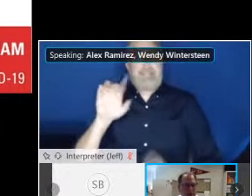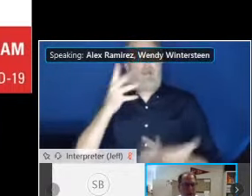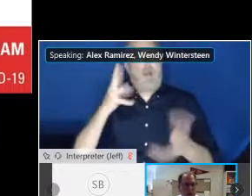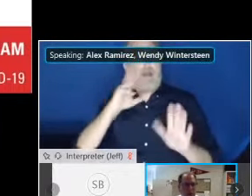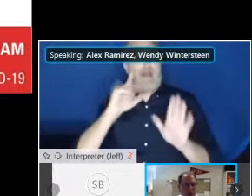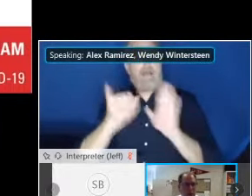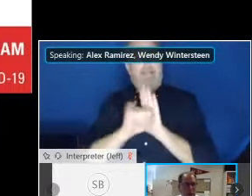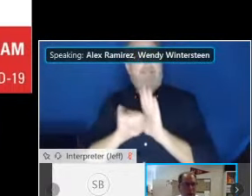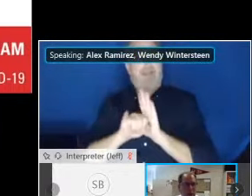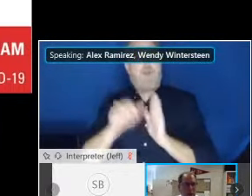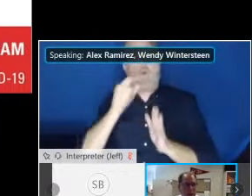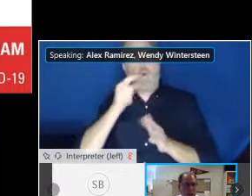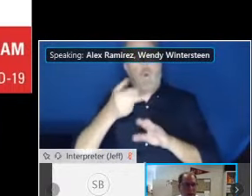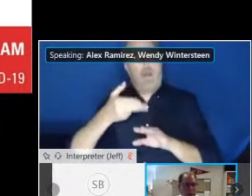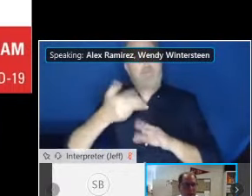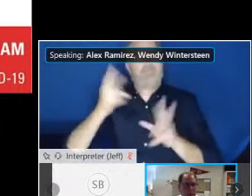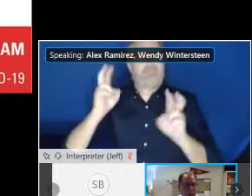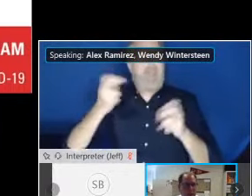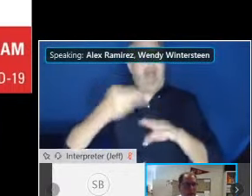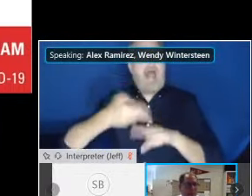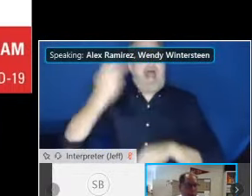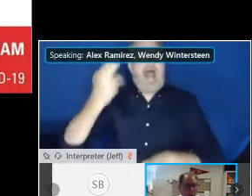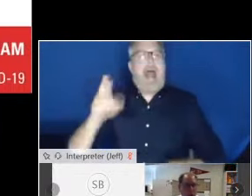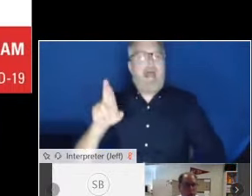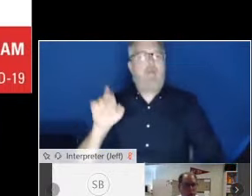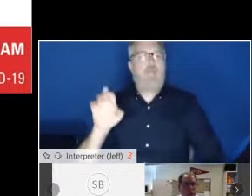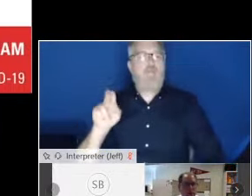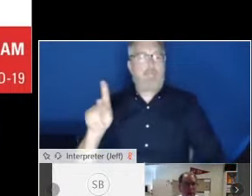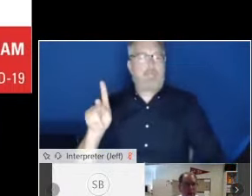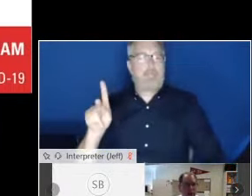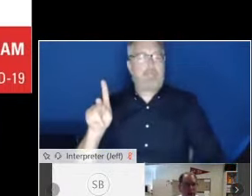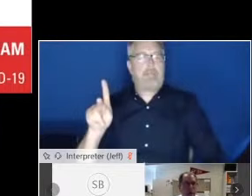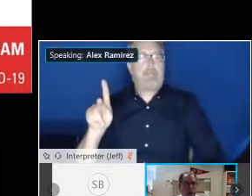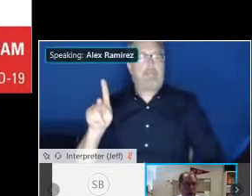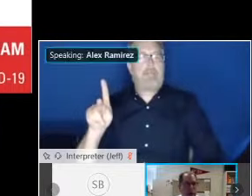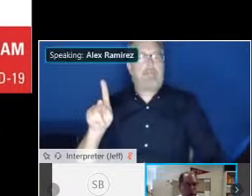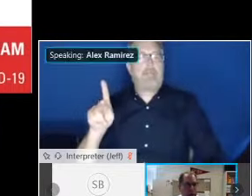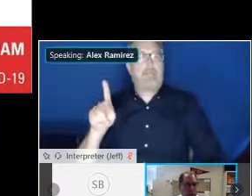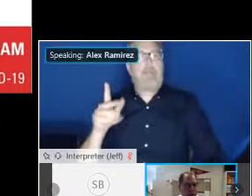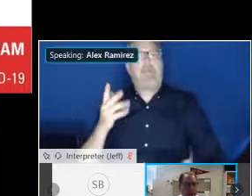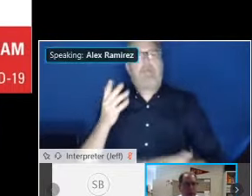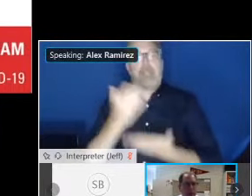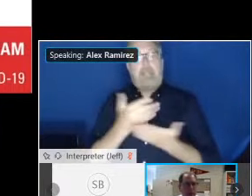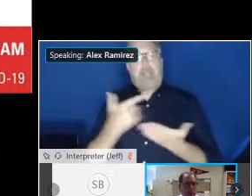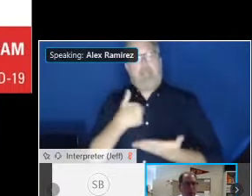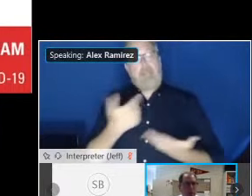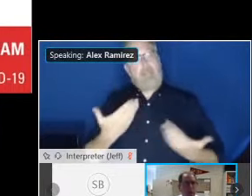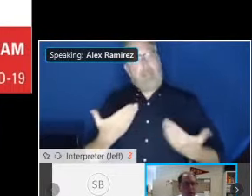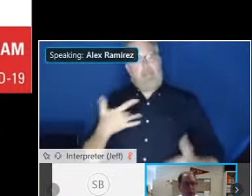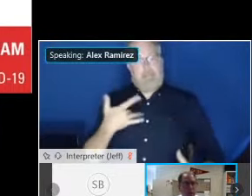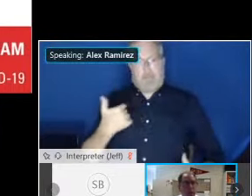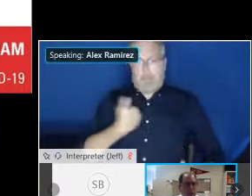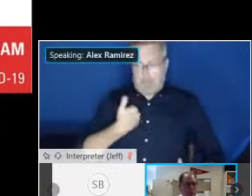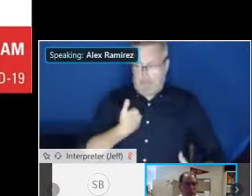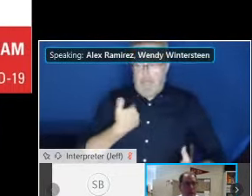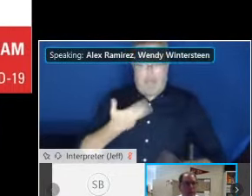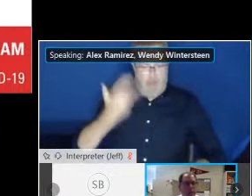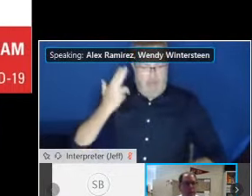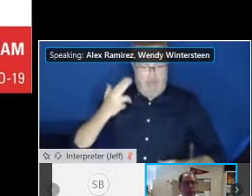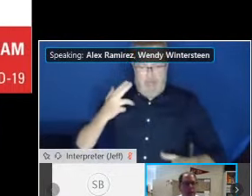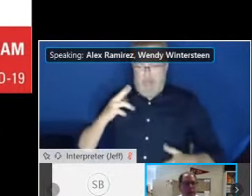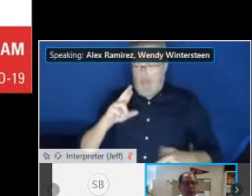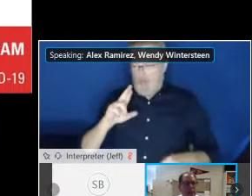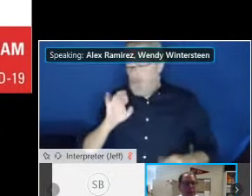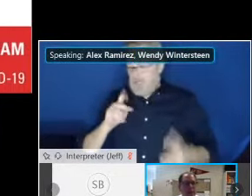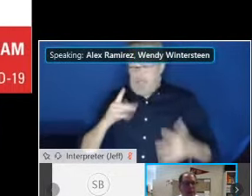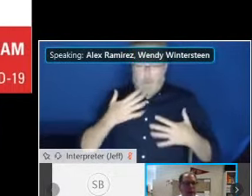you can go to the CDC and look at those definitions. Although some of us might feel we're at high risk because we're concerned about